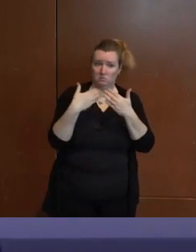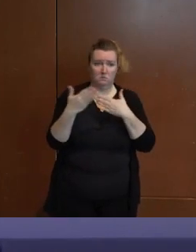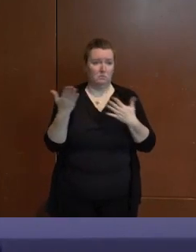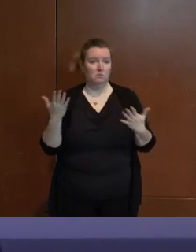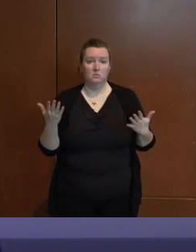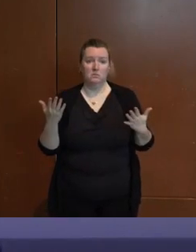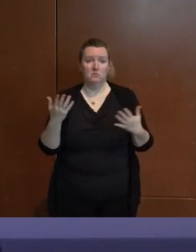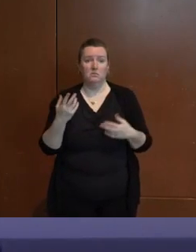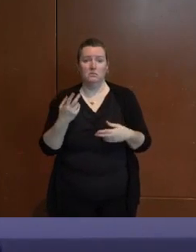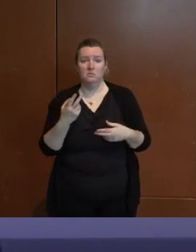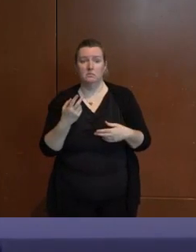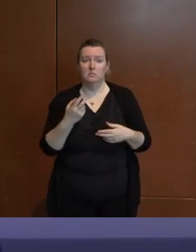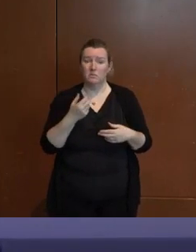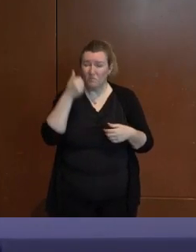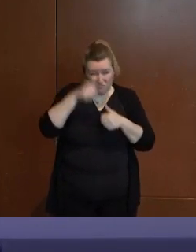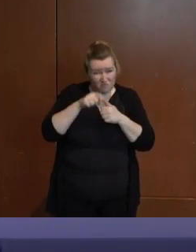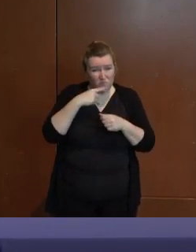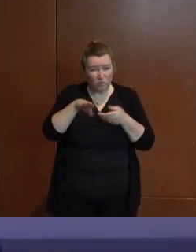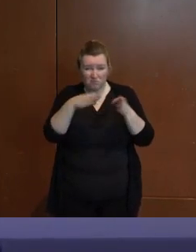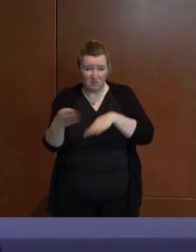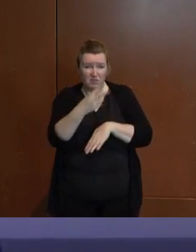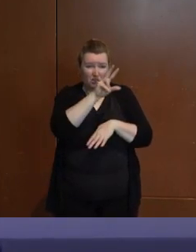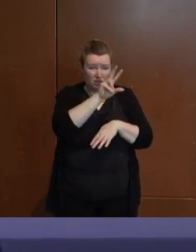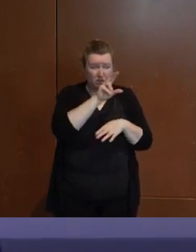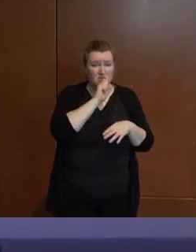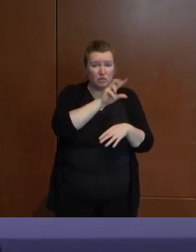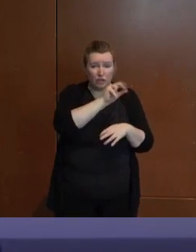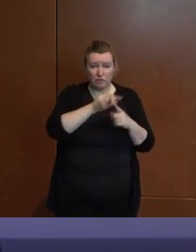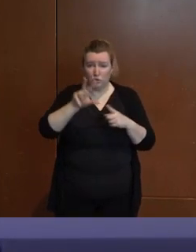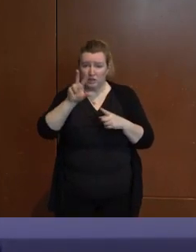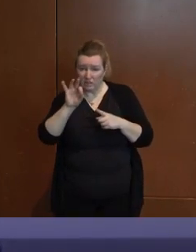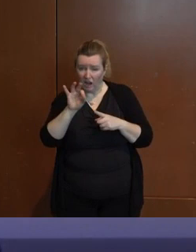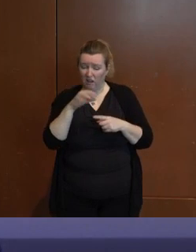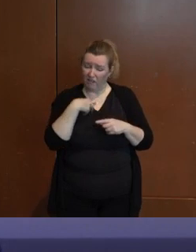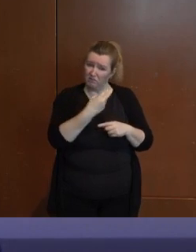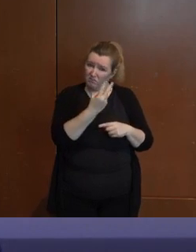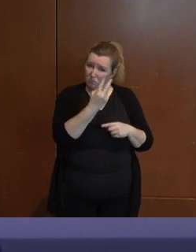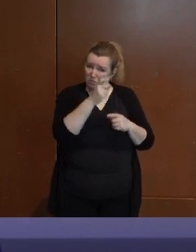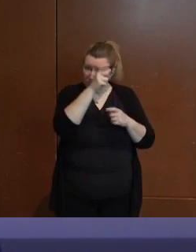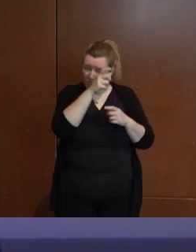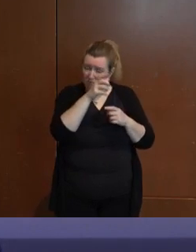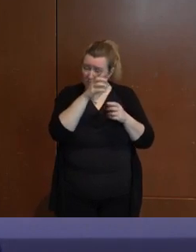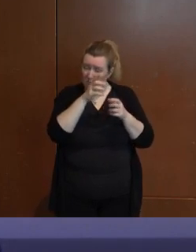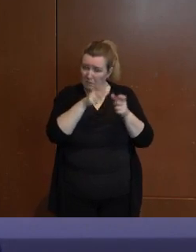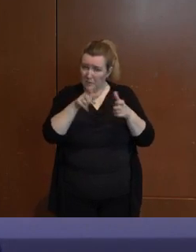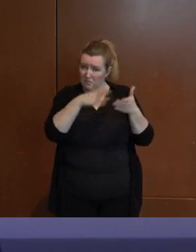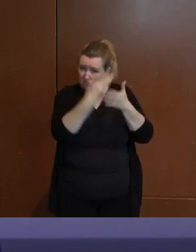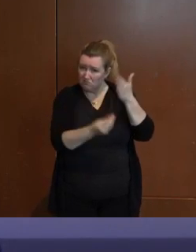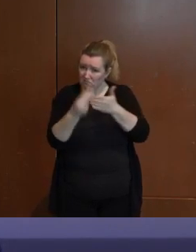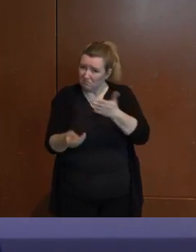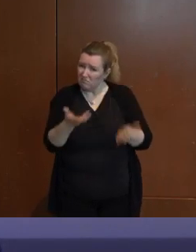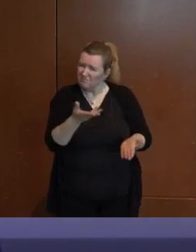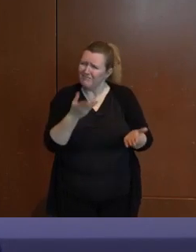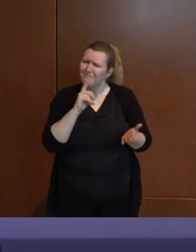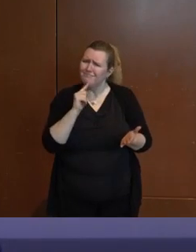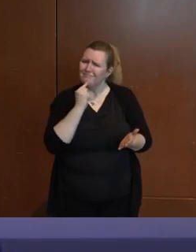nobody who's for which this is abstract, and it angers